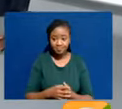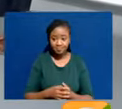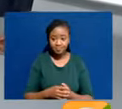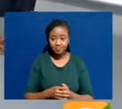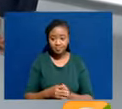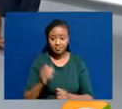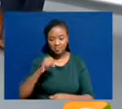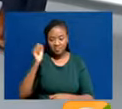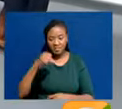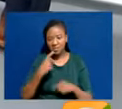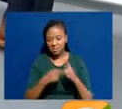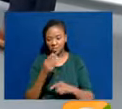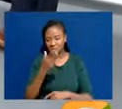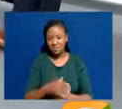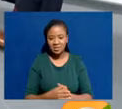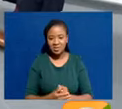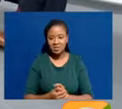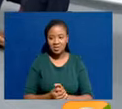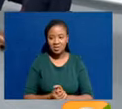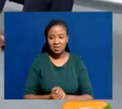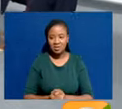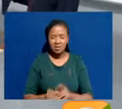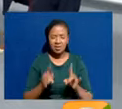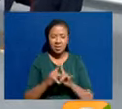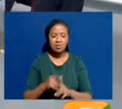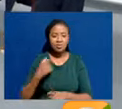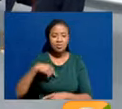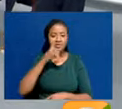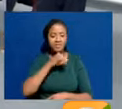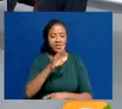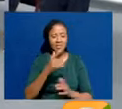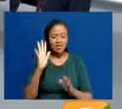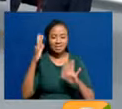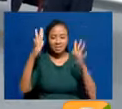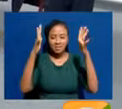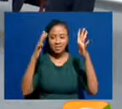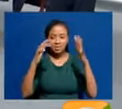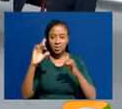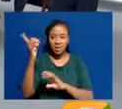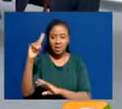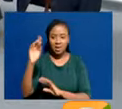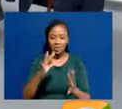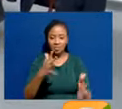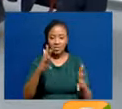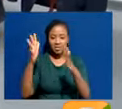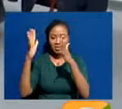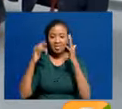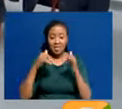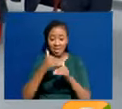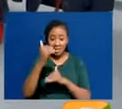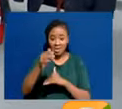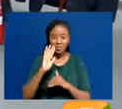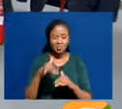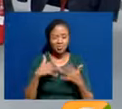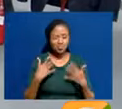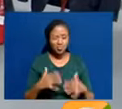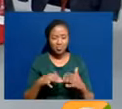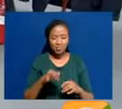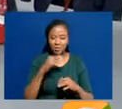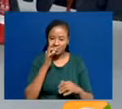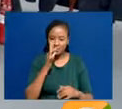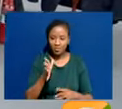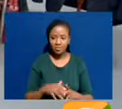available? Still there. It's beautiful, yeah. So there'll be boats. We did the Nairobi Festival there. It was amazing. And it's going to be bigger than the Cape Town Jazz Festival. Come on.